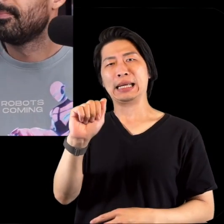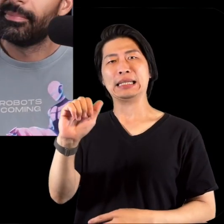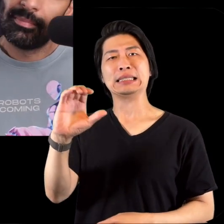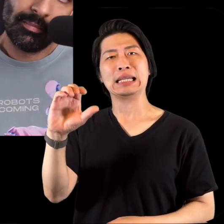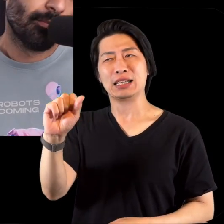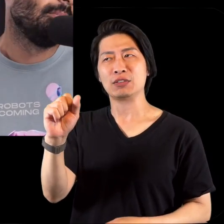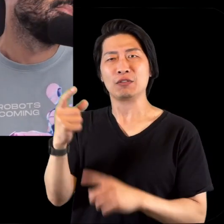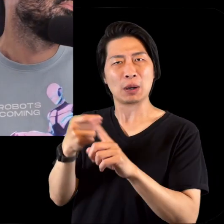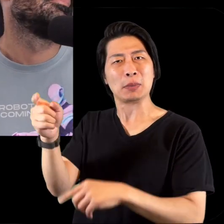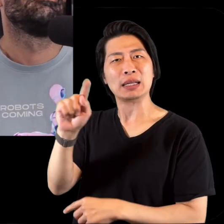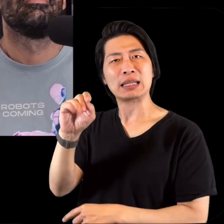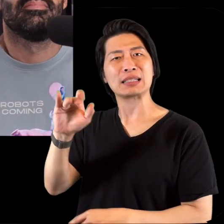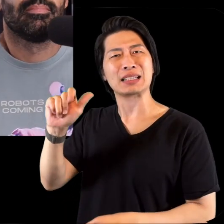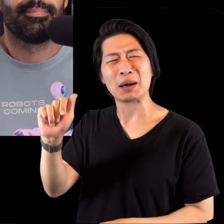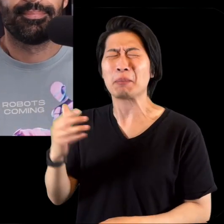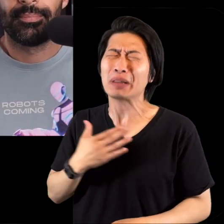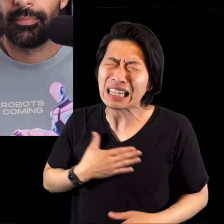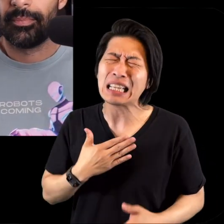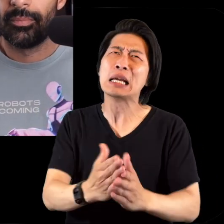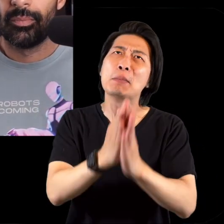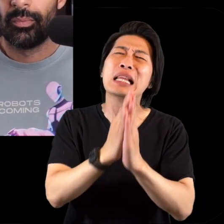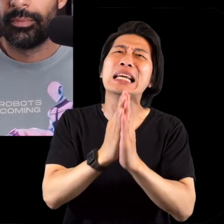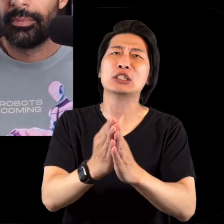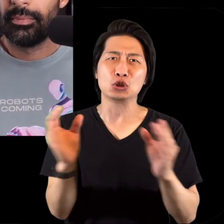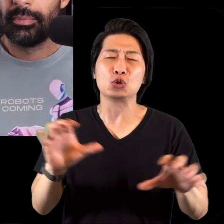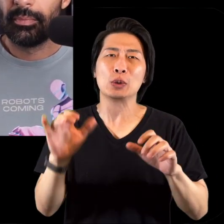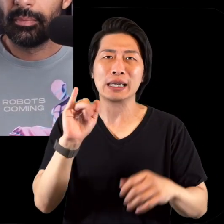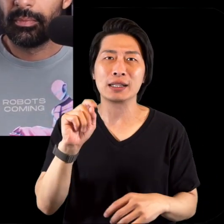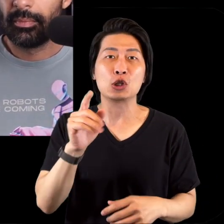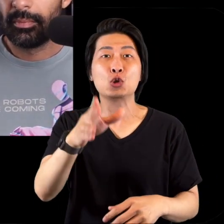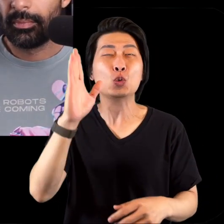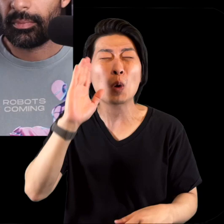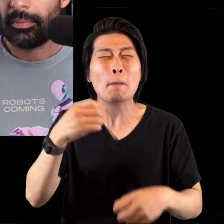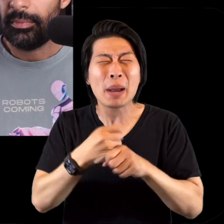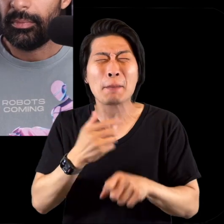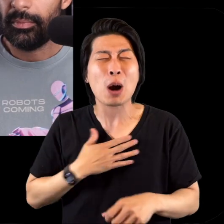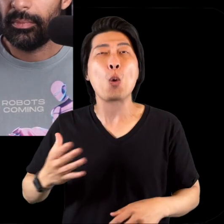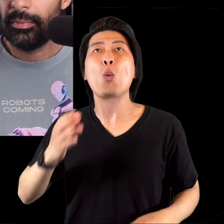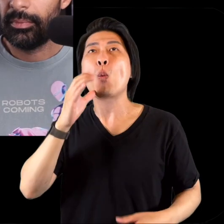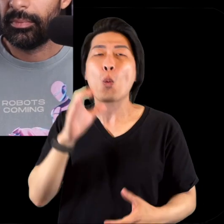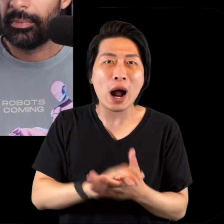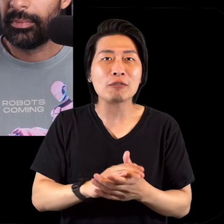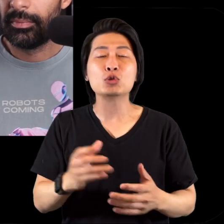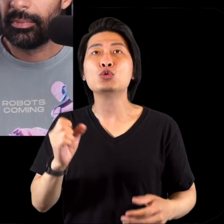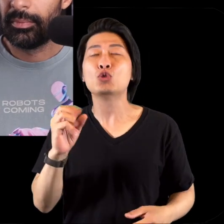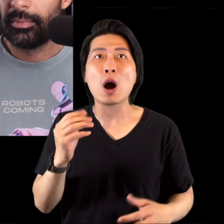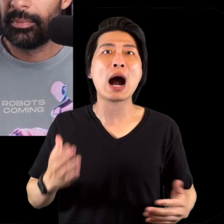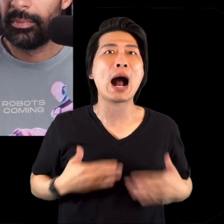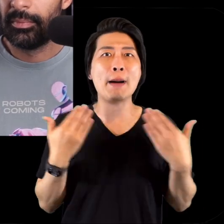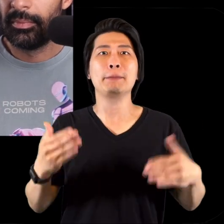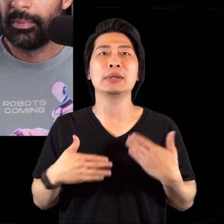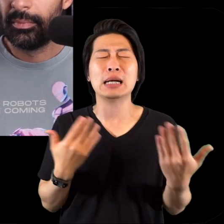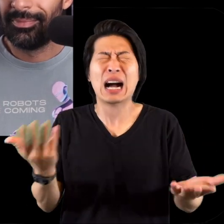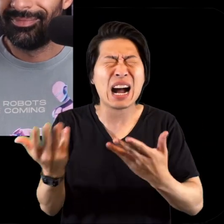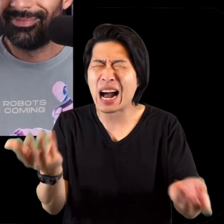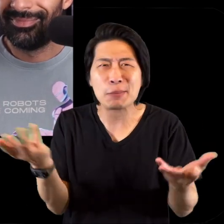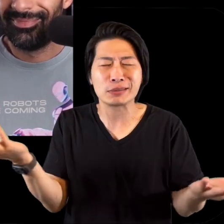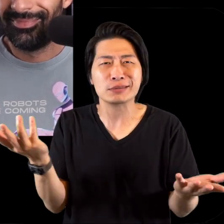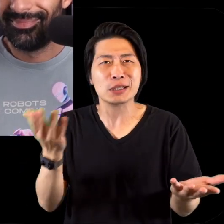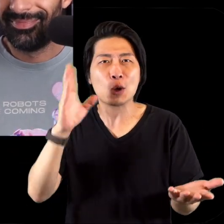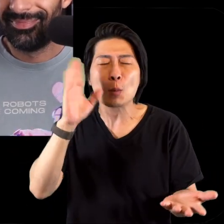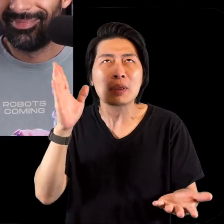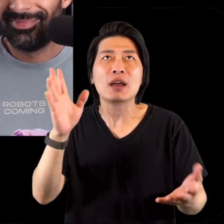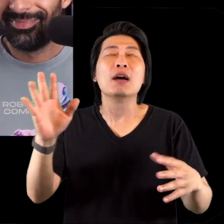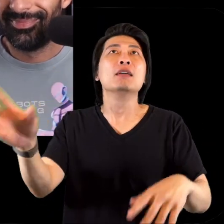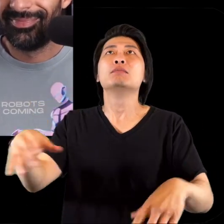the North American charger from Tesla. Please do it. I mean, you will make my wife so happy. It